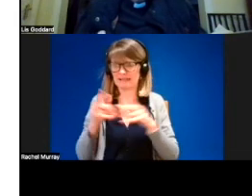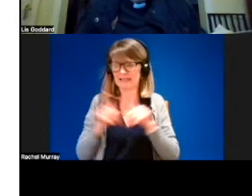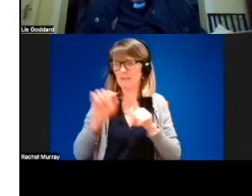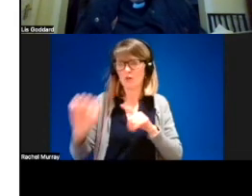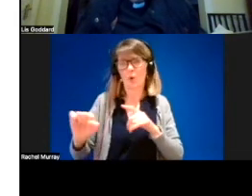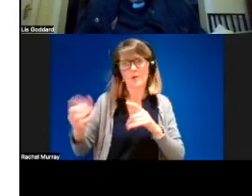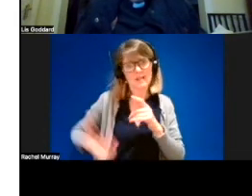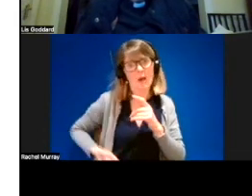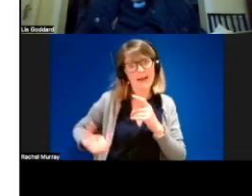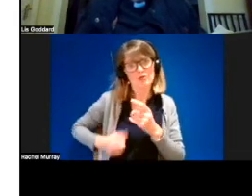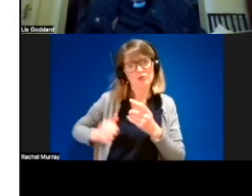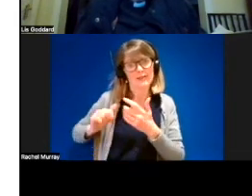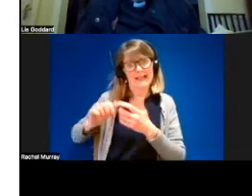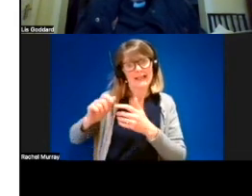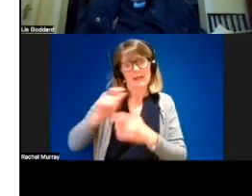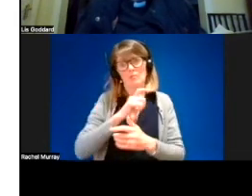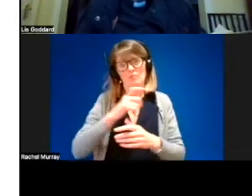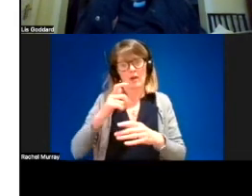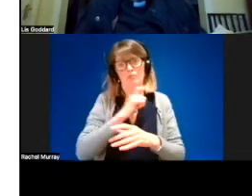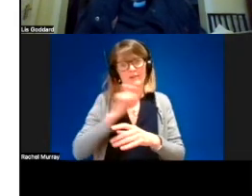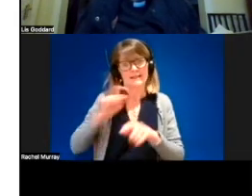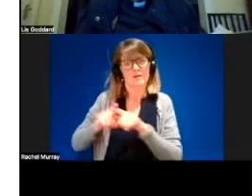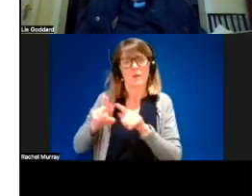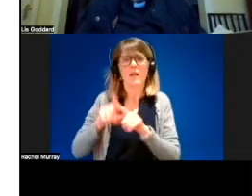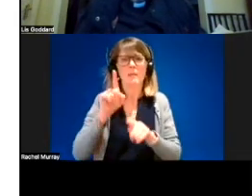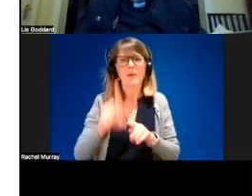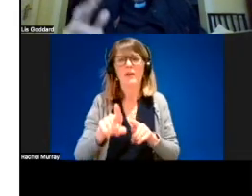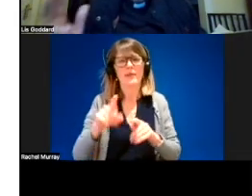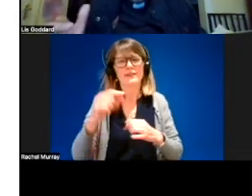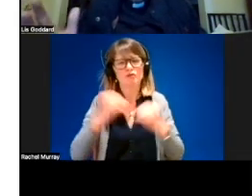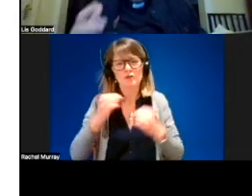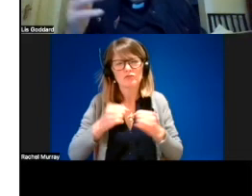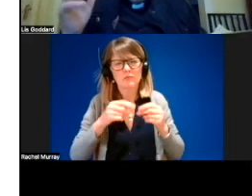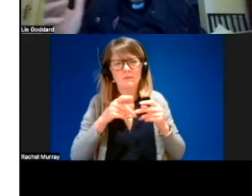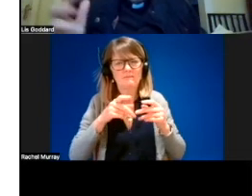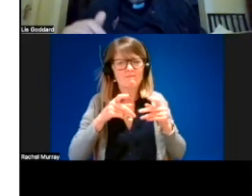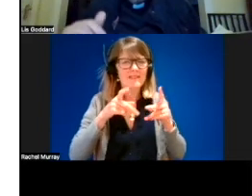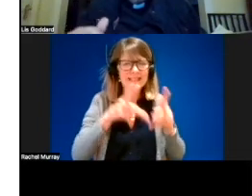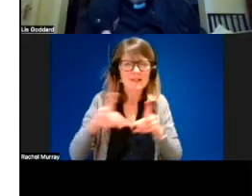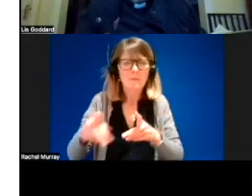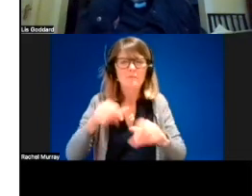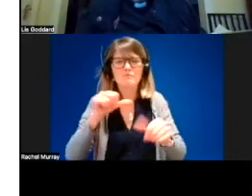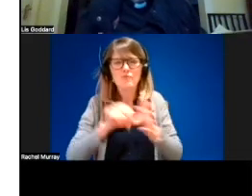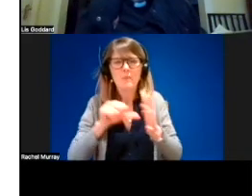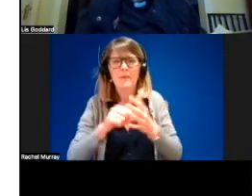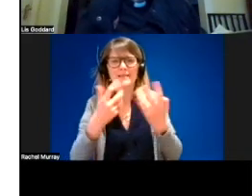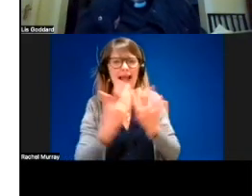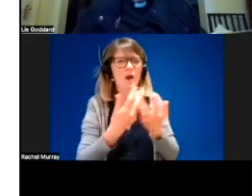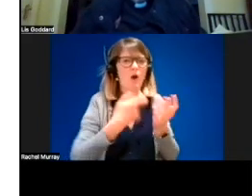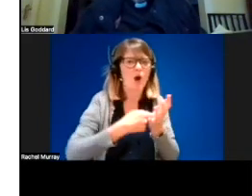an endemic problem within the Church of England about how ROMs, CVs, are